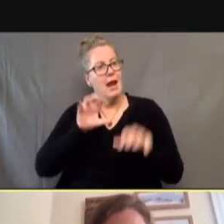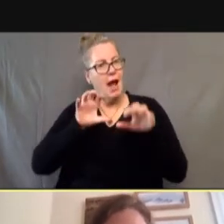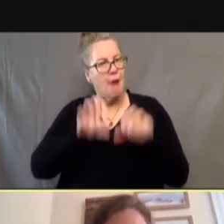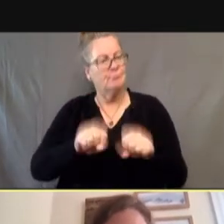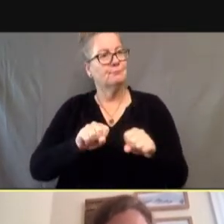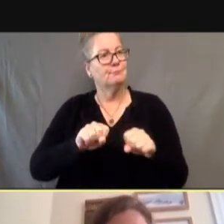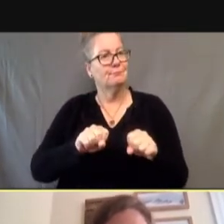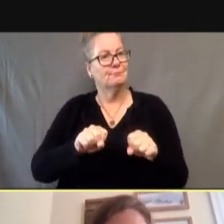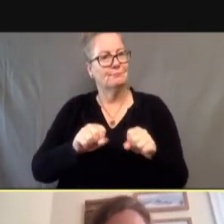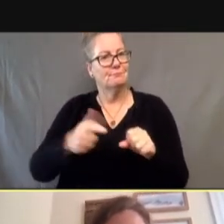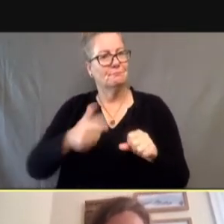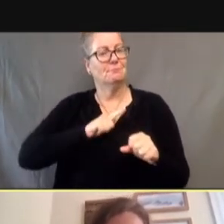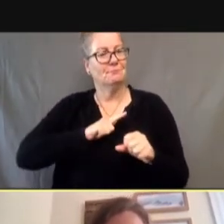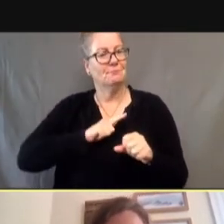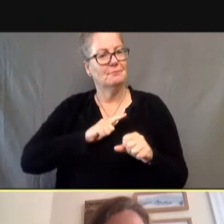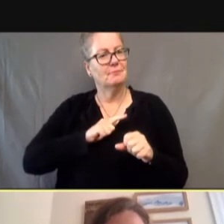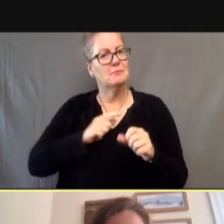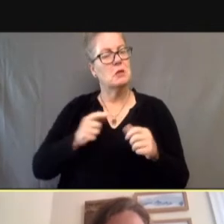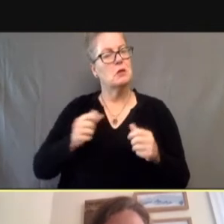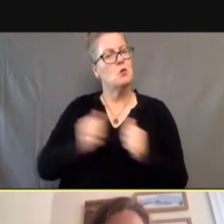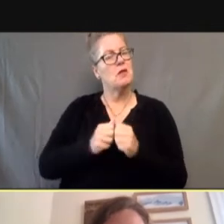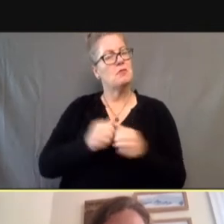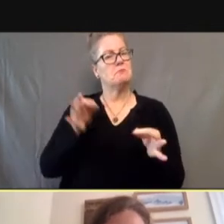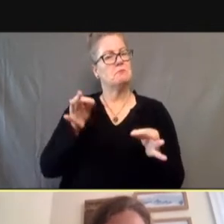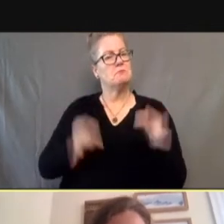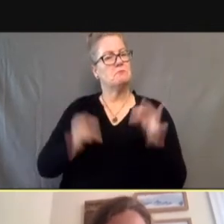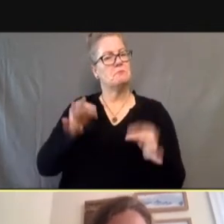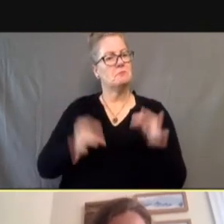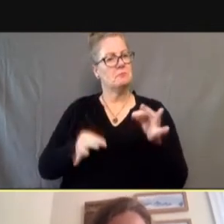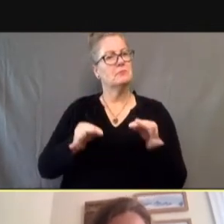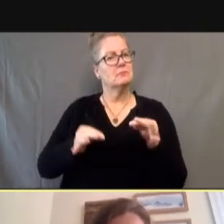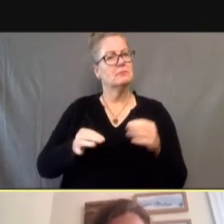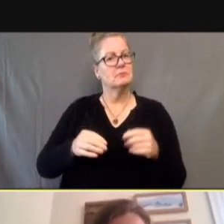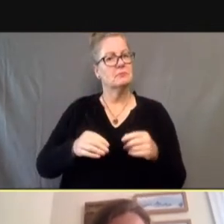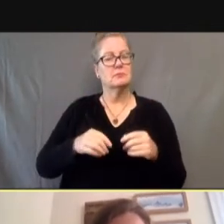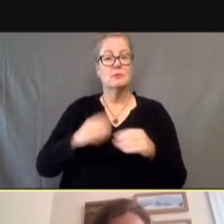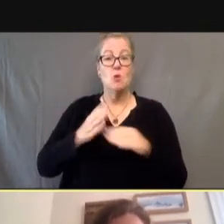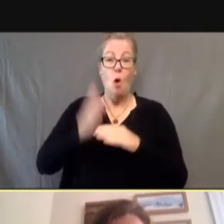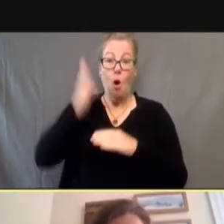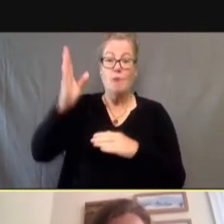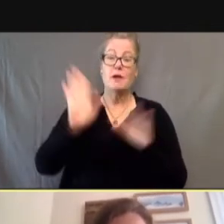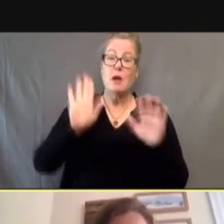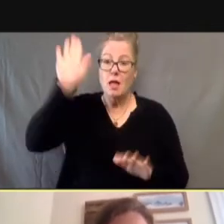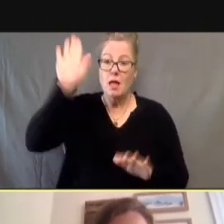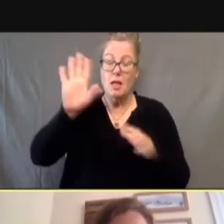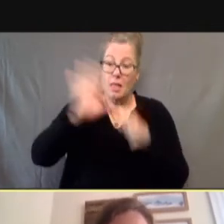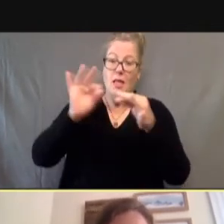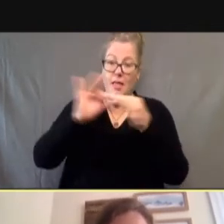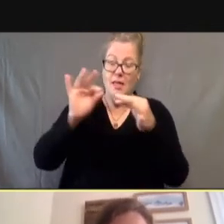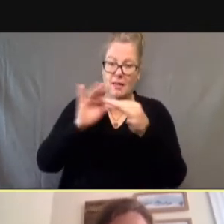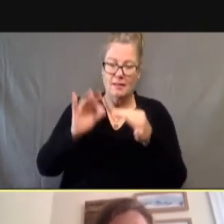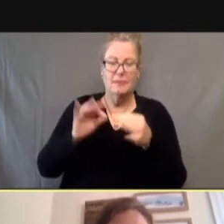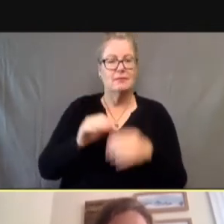question, and make sure that you create space for other people to ask their questions too.